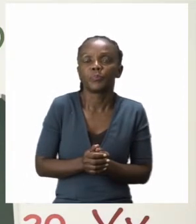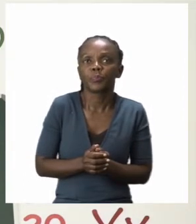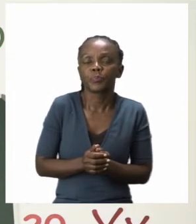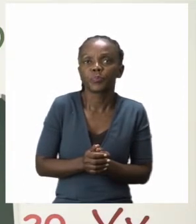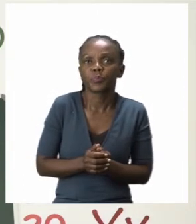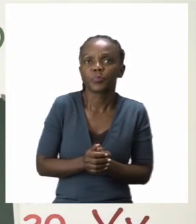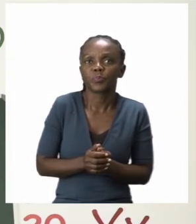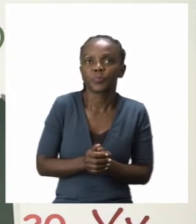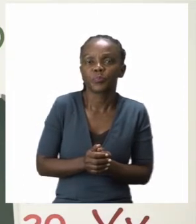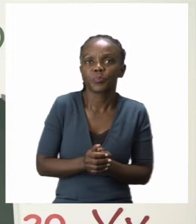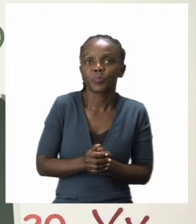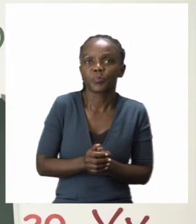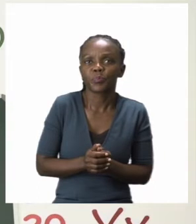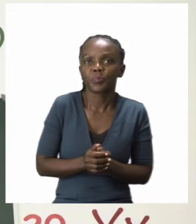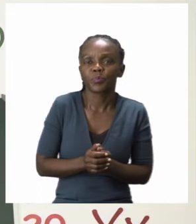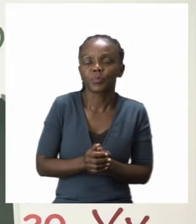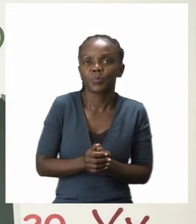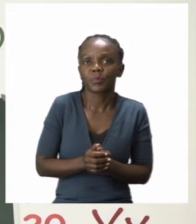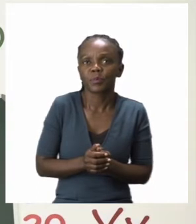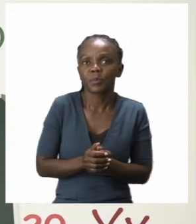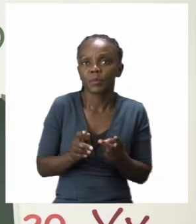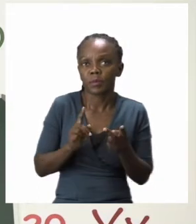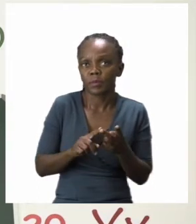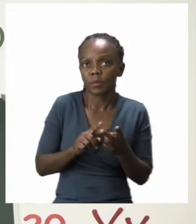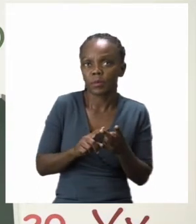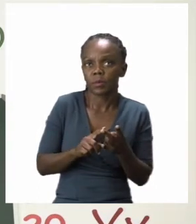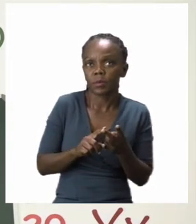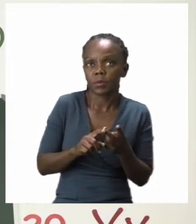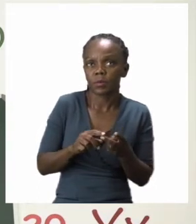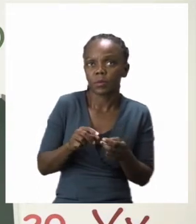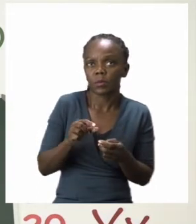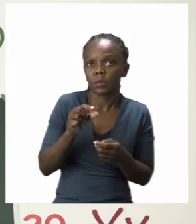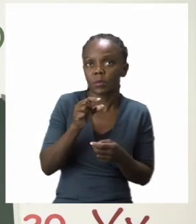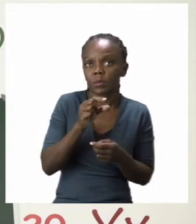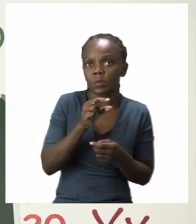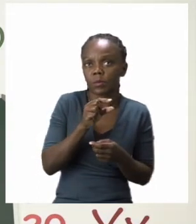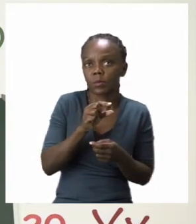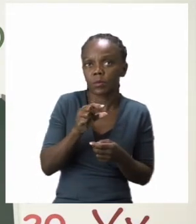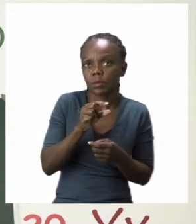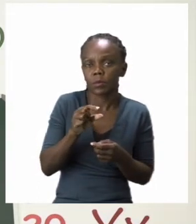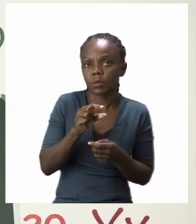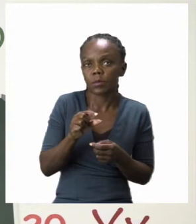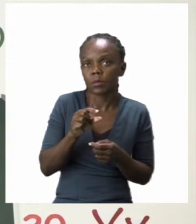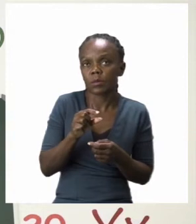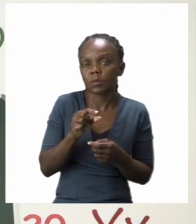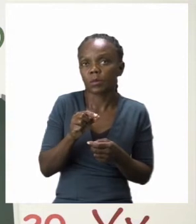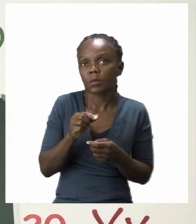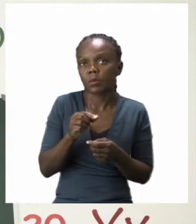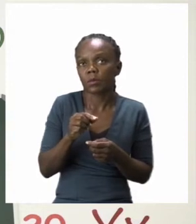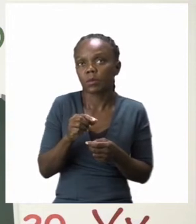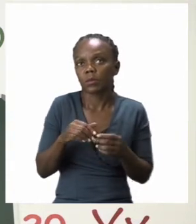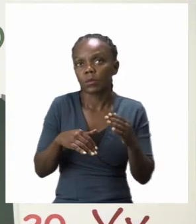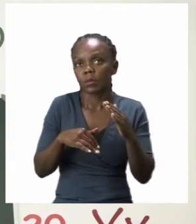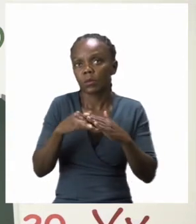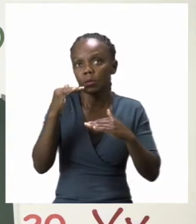blow. And then the word build is to take something and build it one on top of the